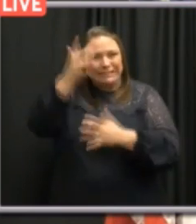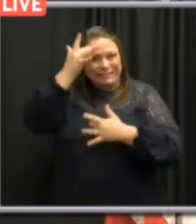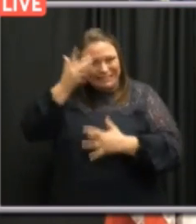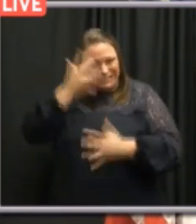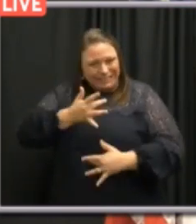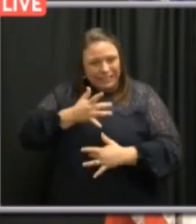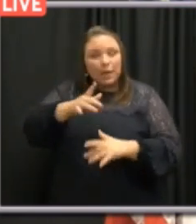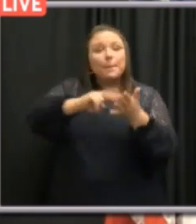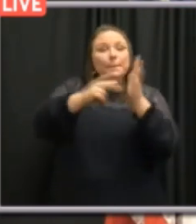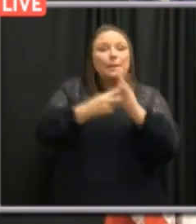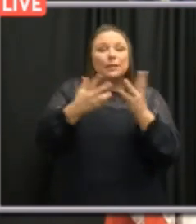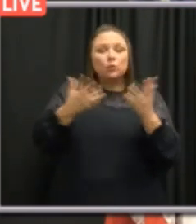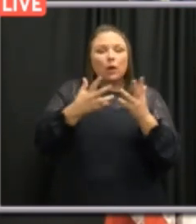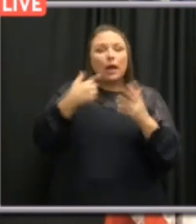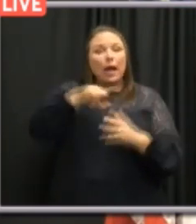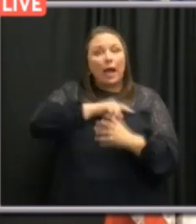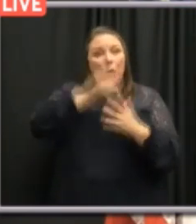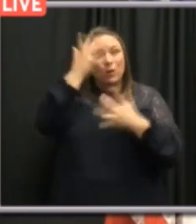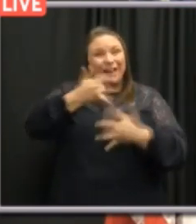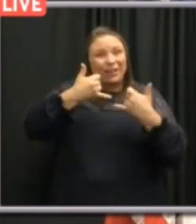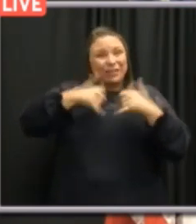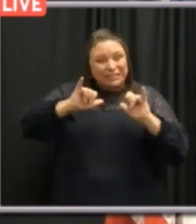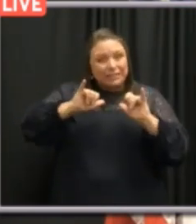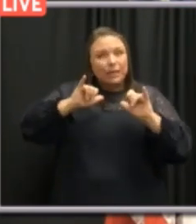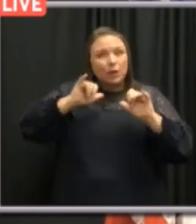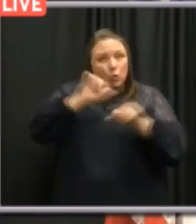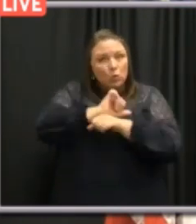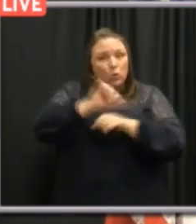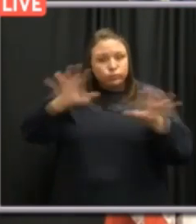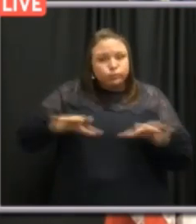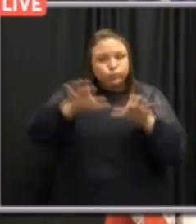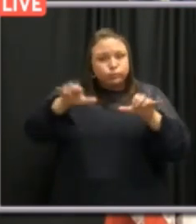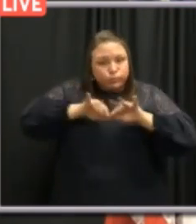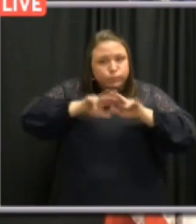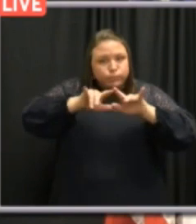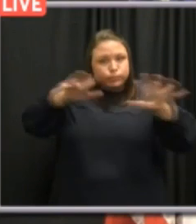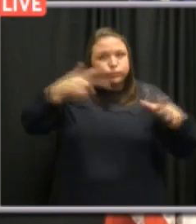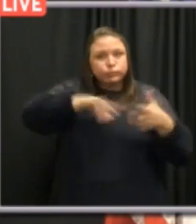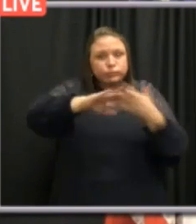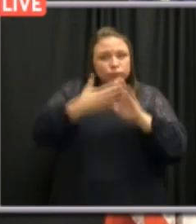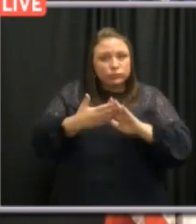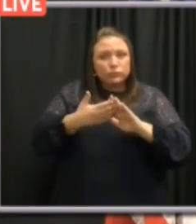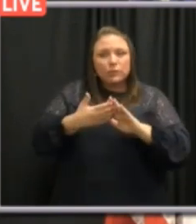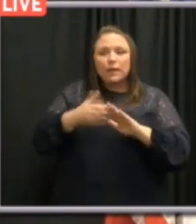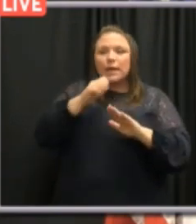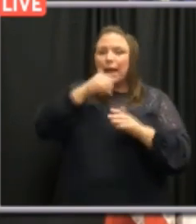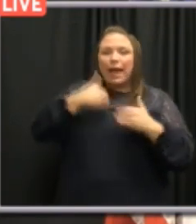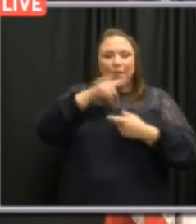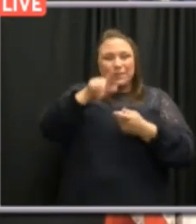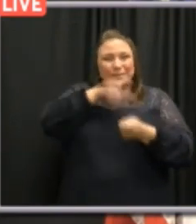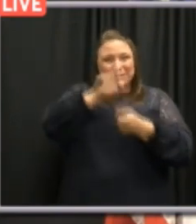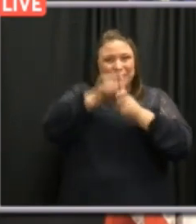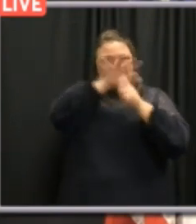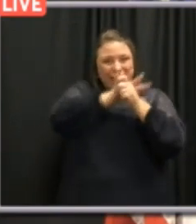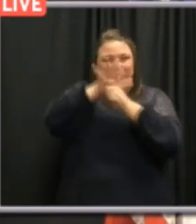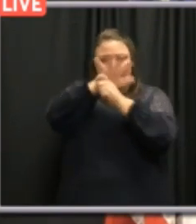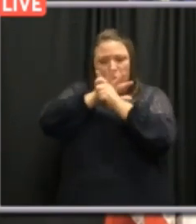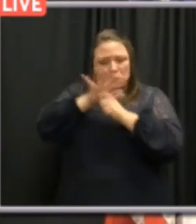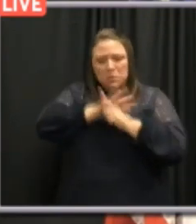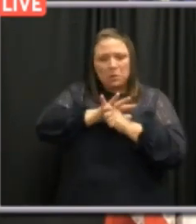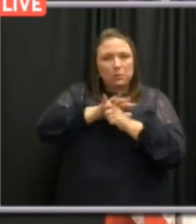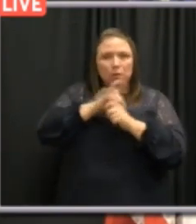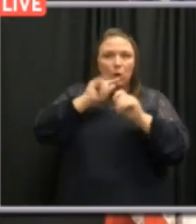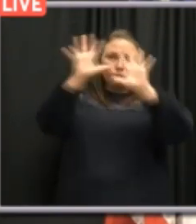that this virus is still active in our community. As I mentioned in an earlier question, there's not an active cluster per se that resulted in this large